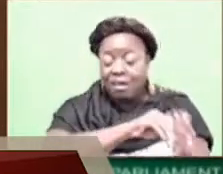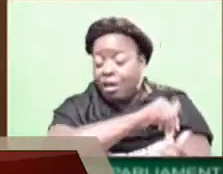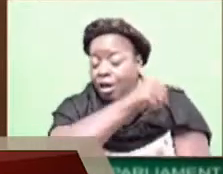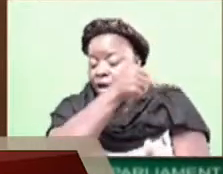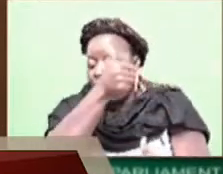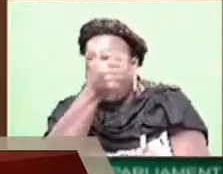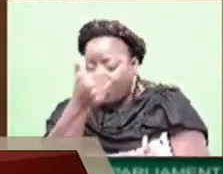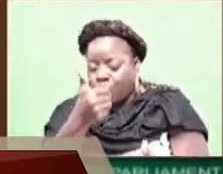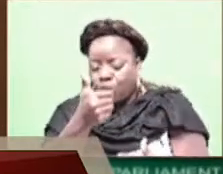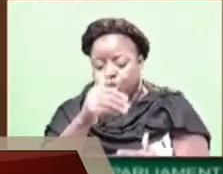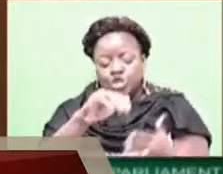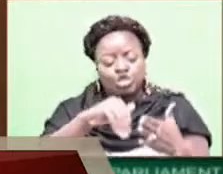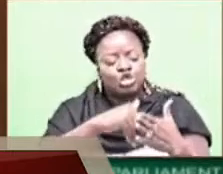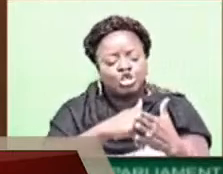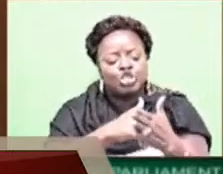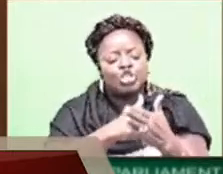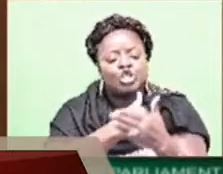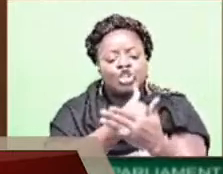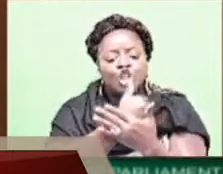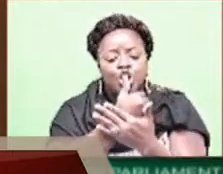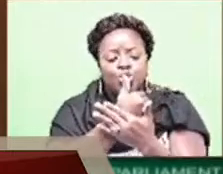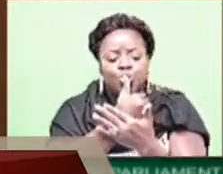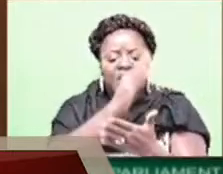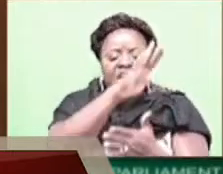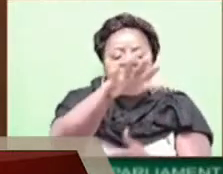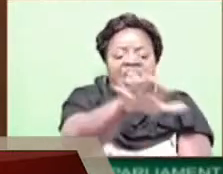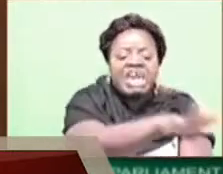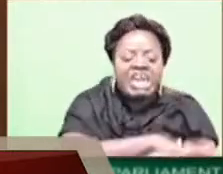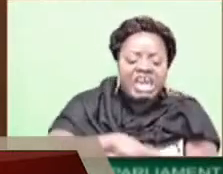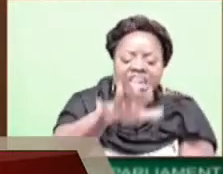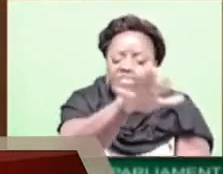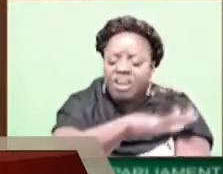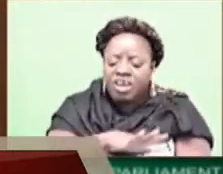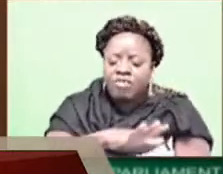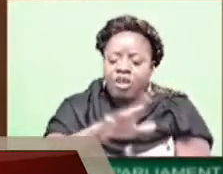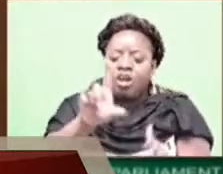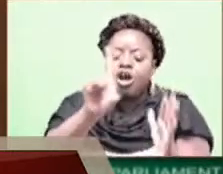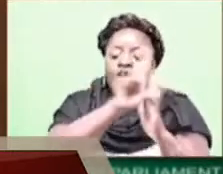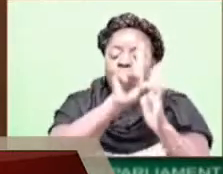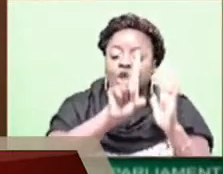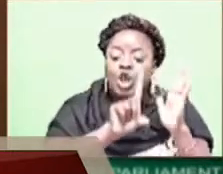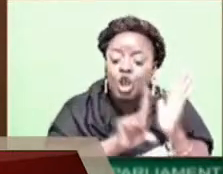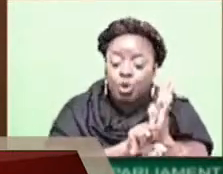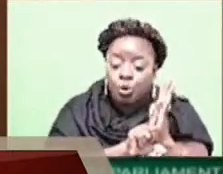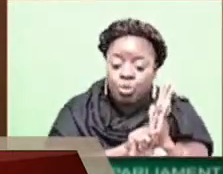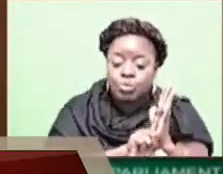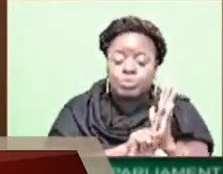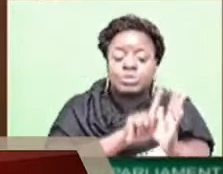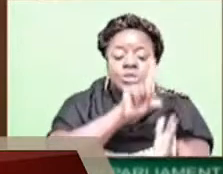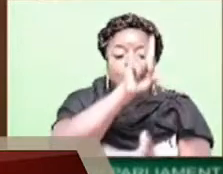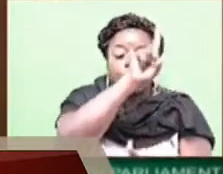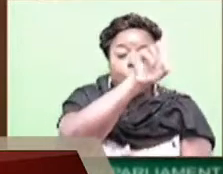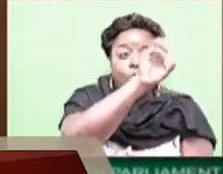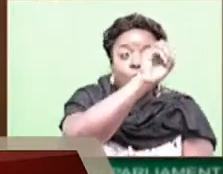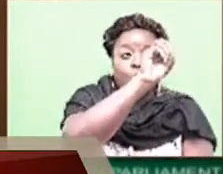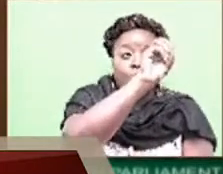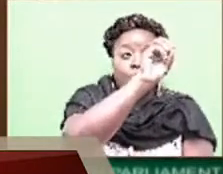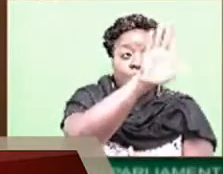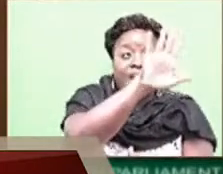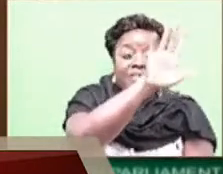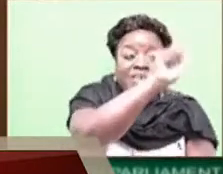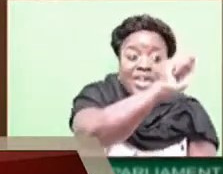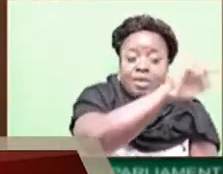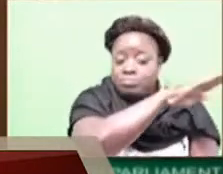these new sections to the law that we propose, sections 105A through H inclusive, we